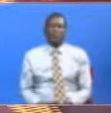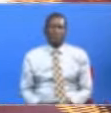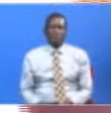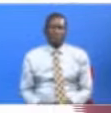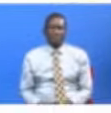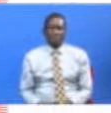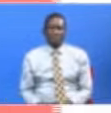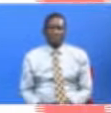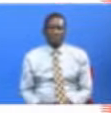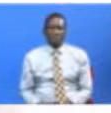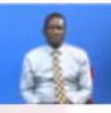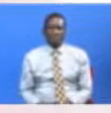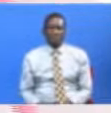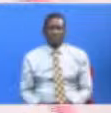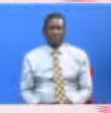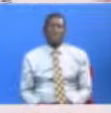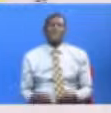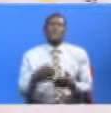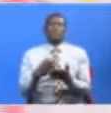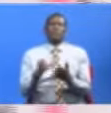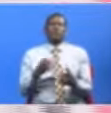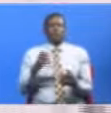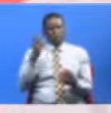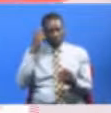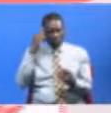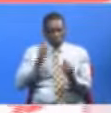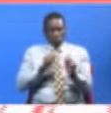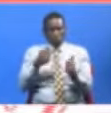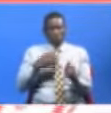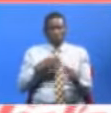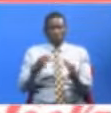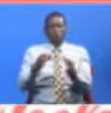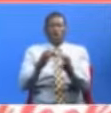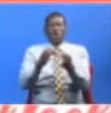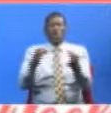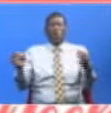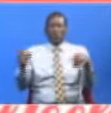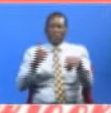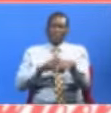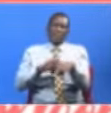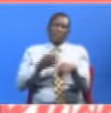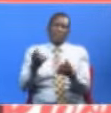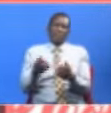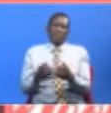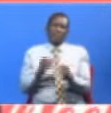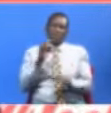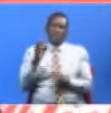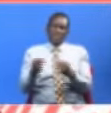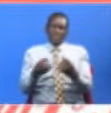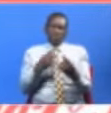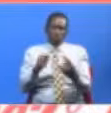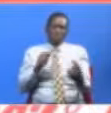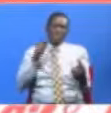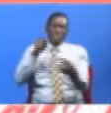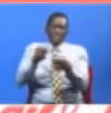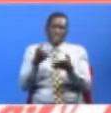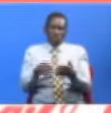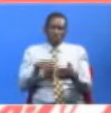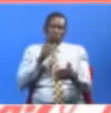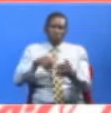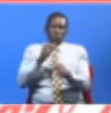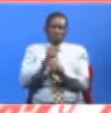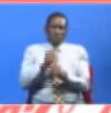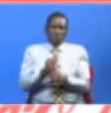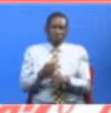It's not part of the mind games. We still have a long season to go. So if I put the target now, what am I going to do at the